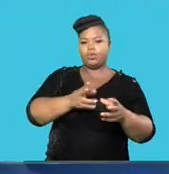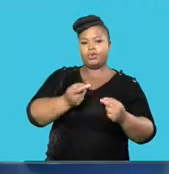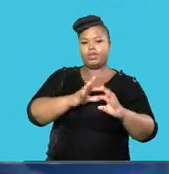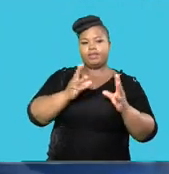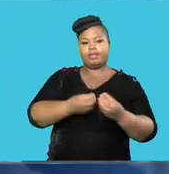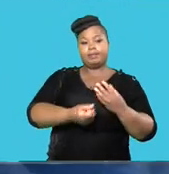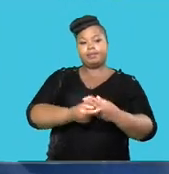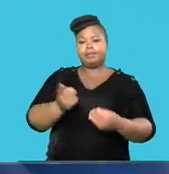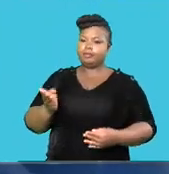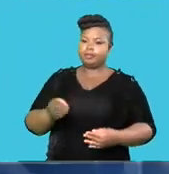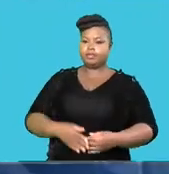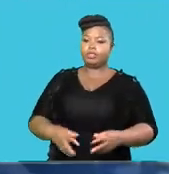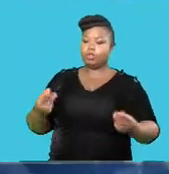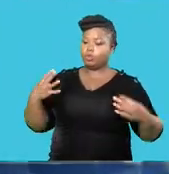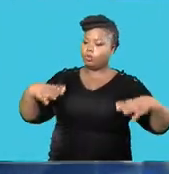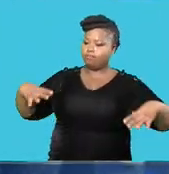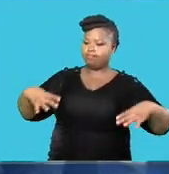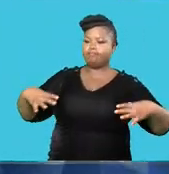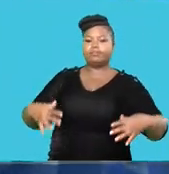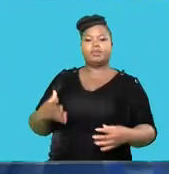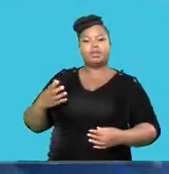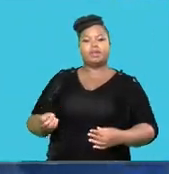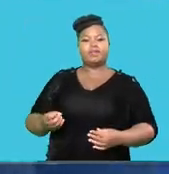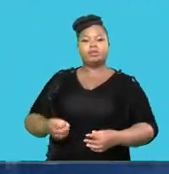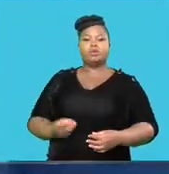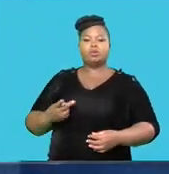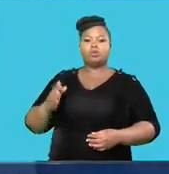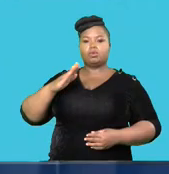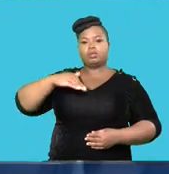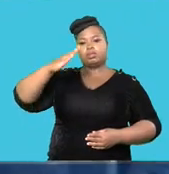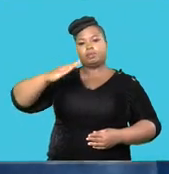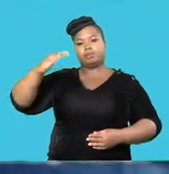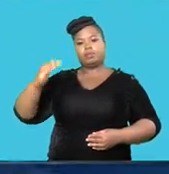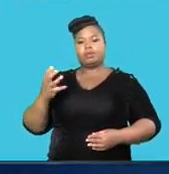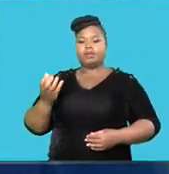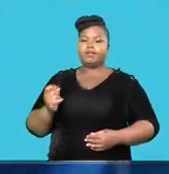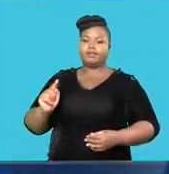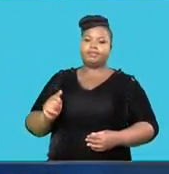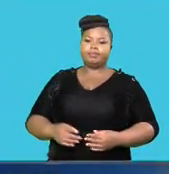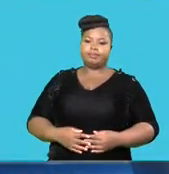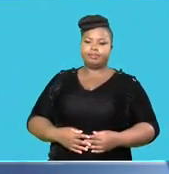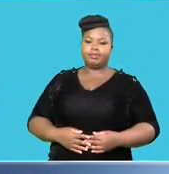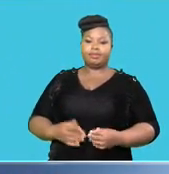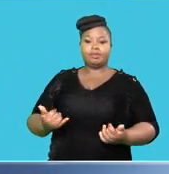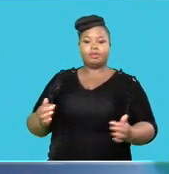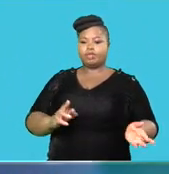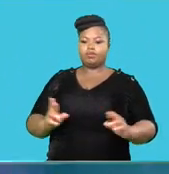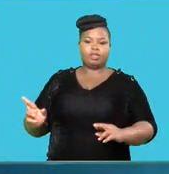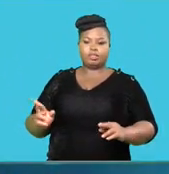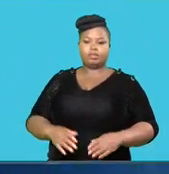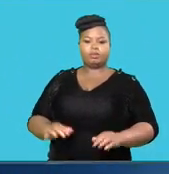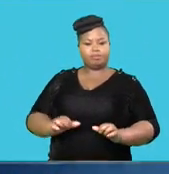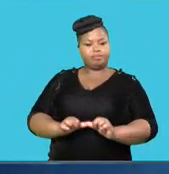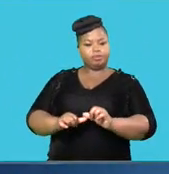on in the country. The new kit actually has the skyline of Table Mountain on it. The Tigers are ready to carry on their tradition